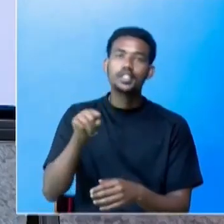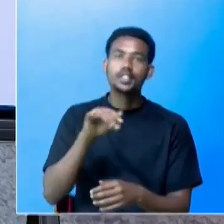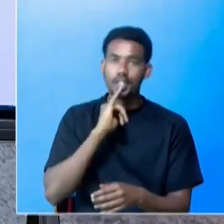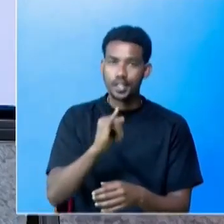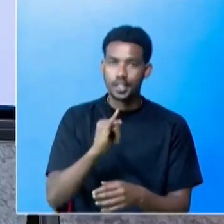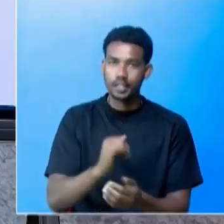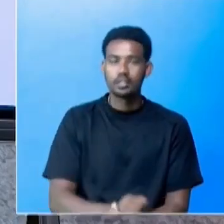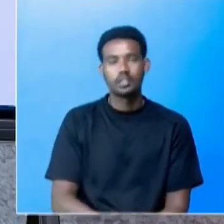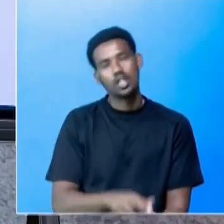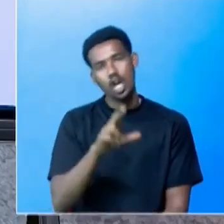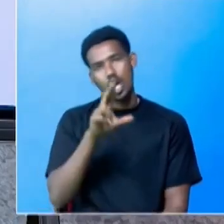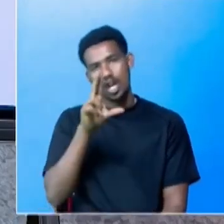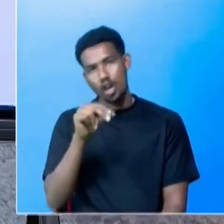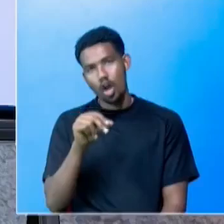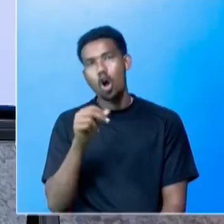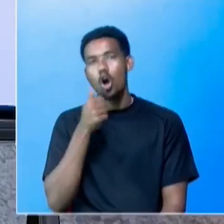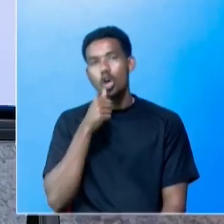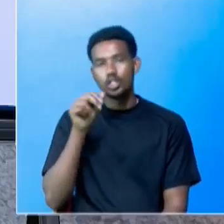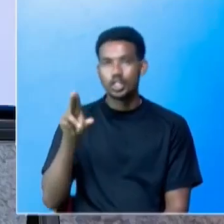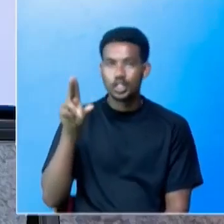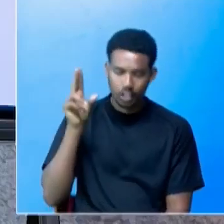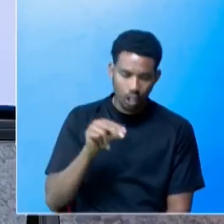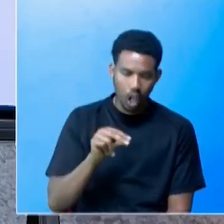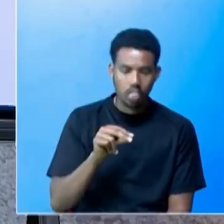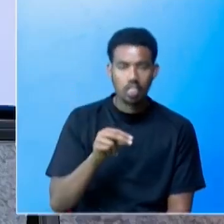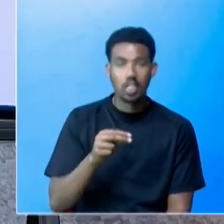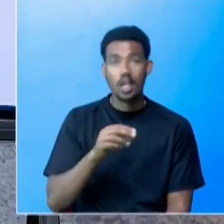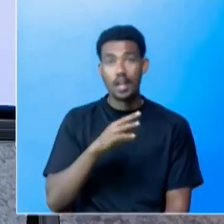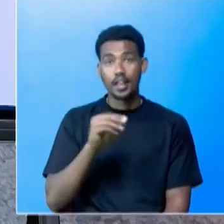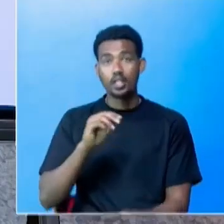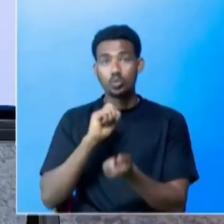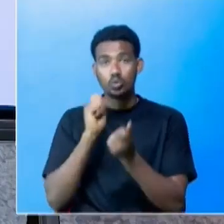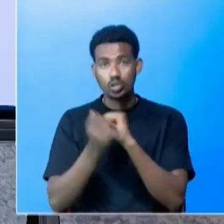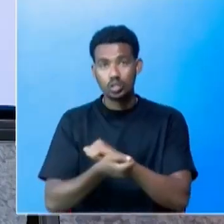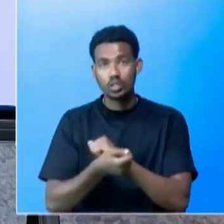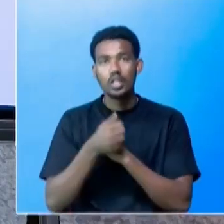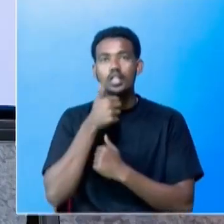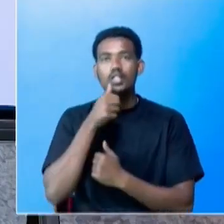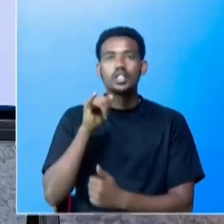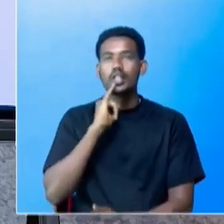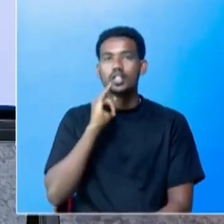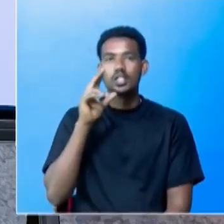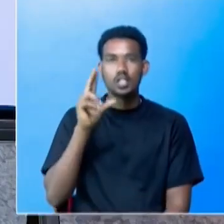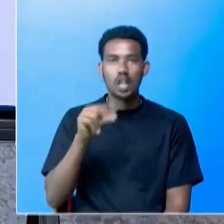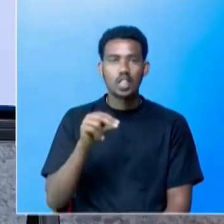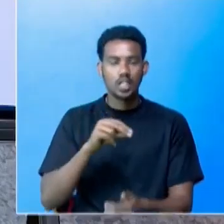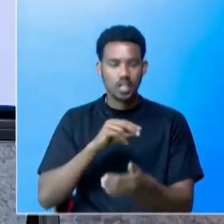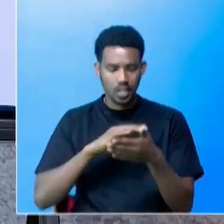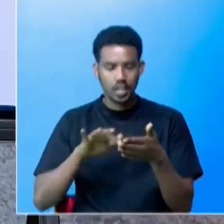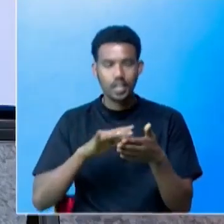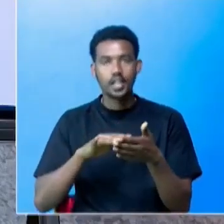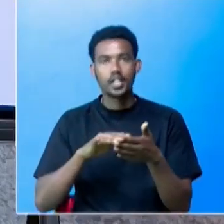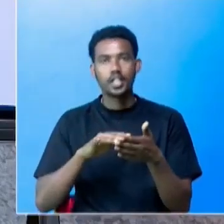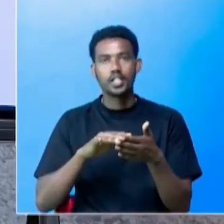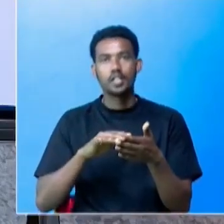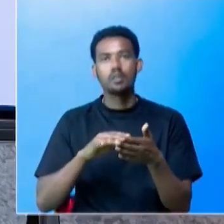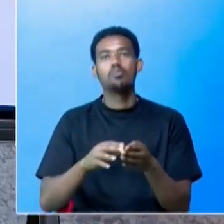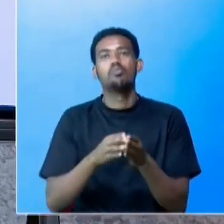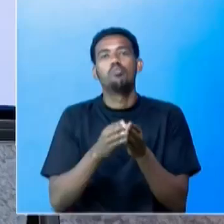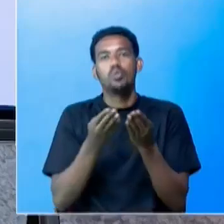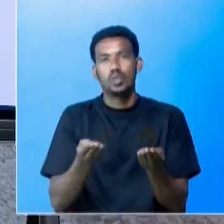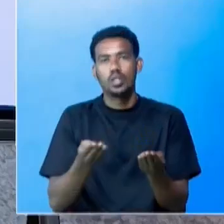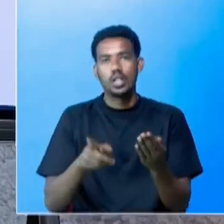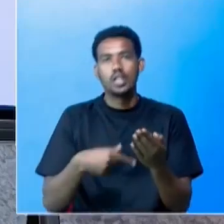No, she's not. And also to make negative, she's not reading a book. This is the form